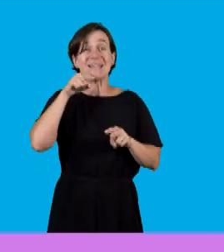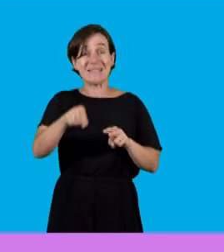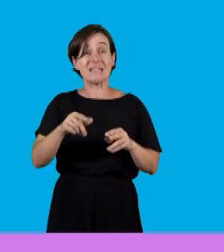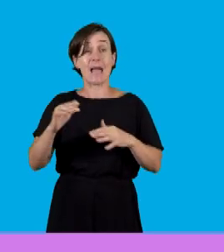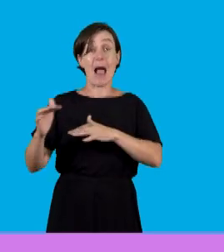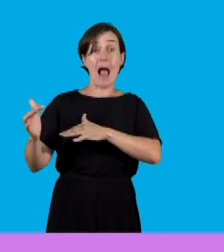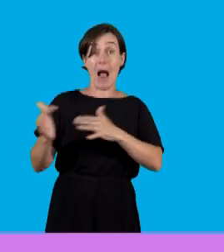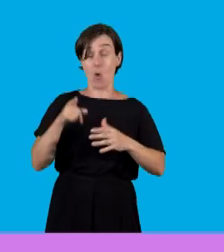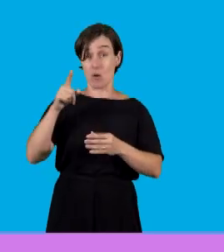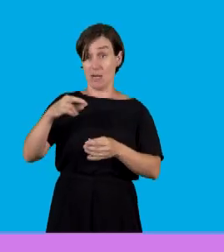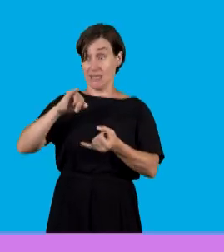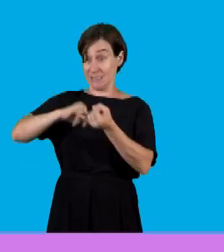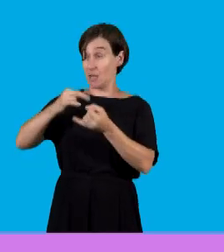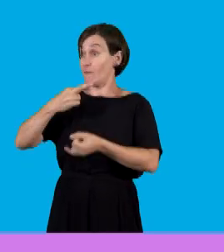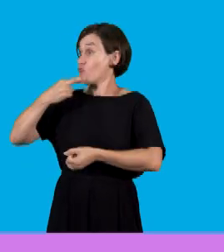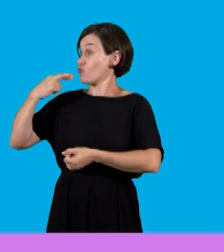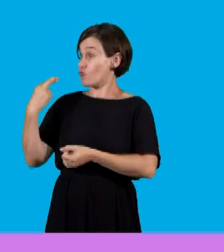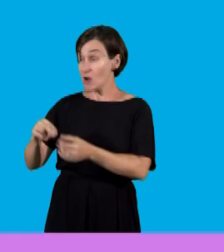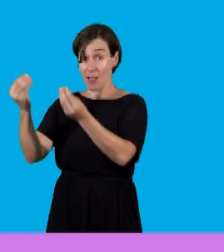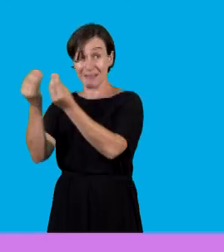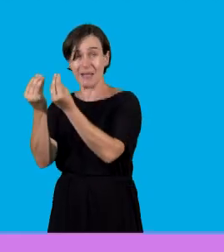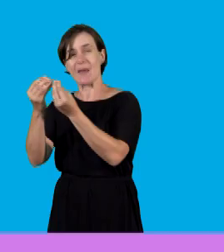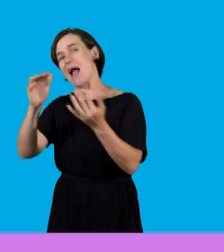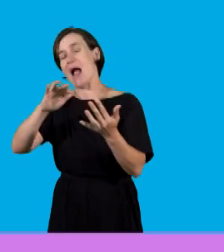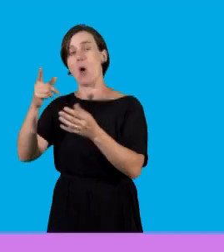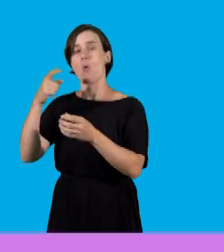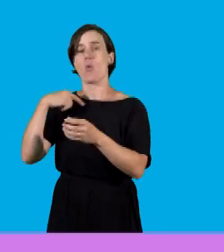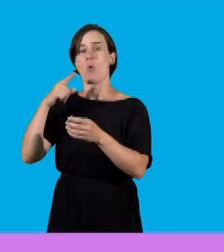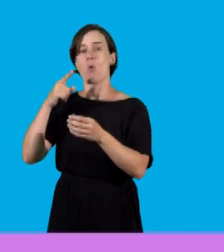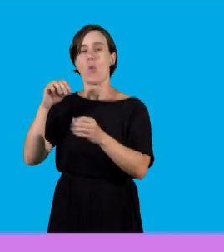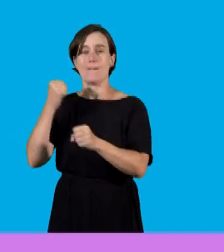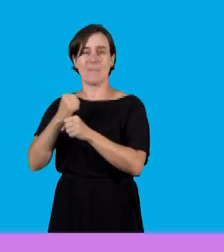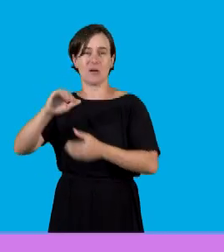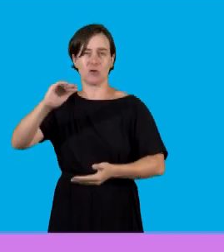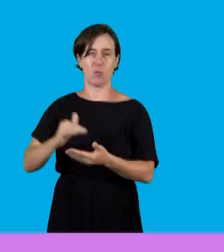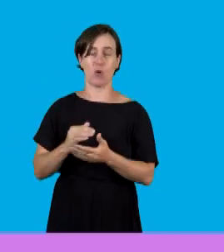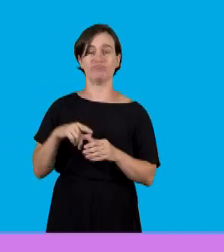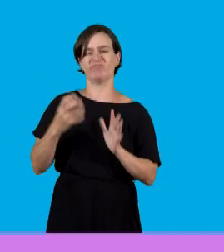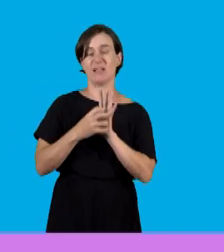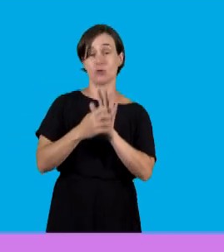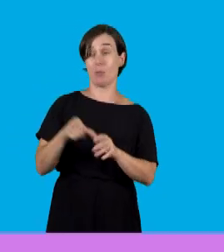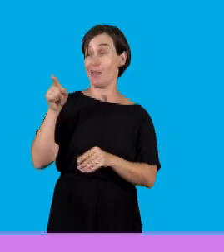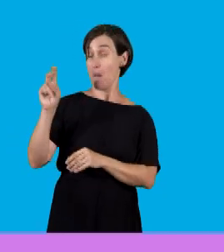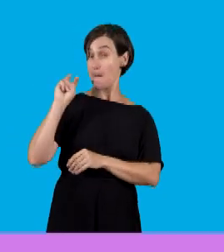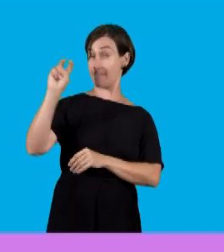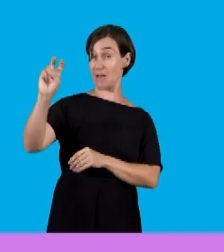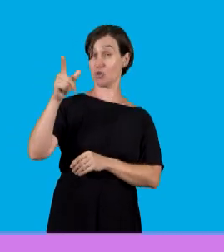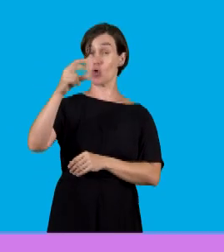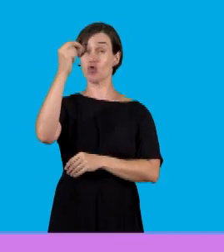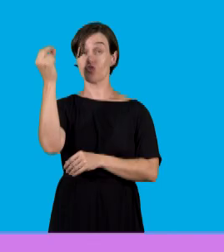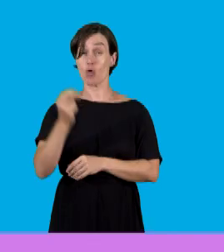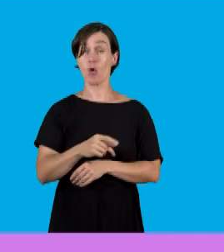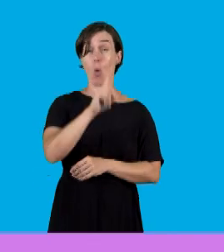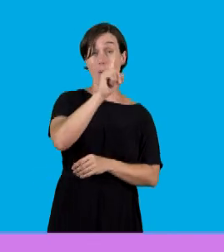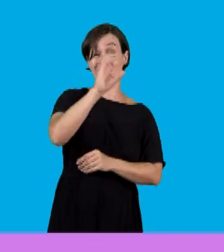size of the real object is either reduced or enlarged. For an example, the bus is drawn 100 times smaller than